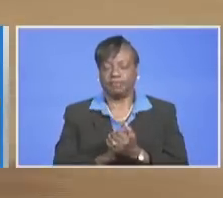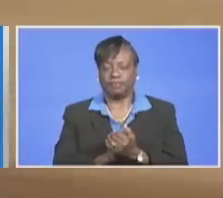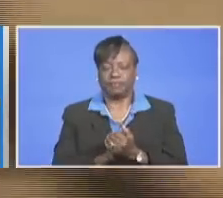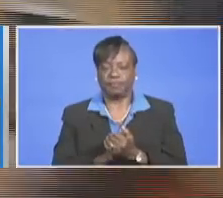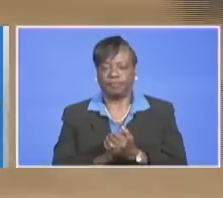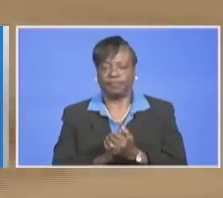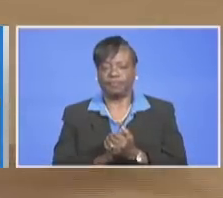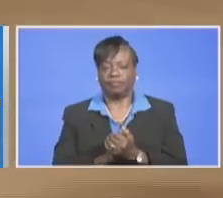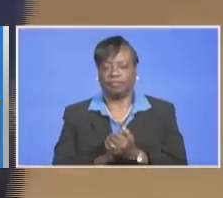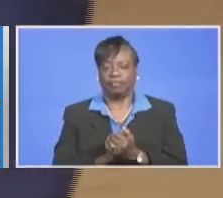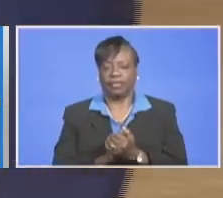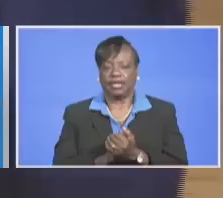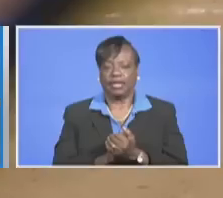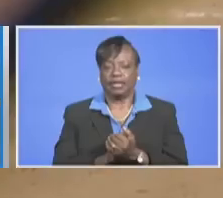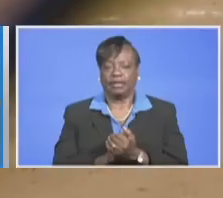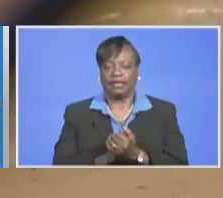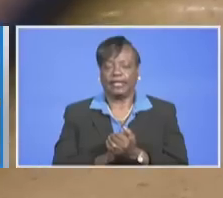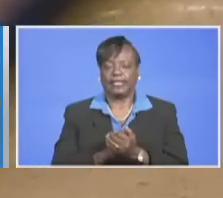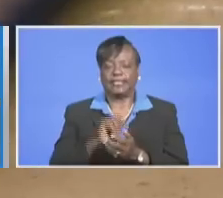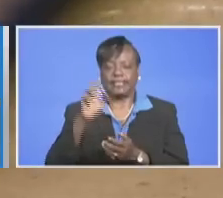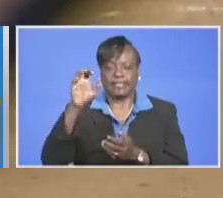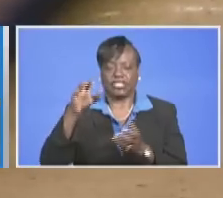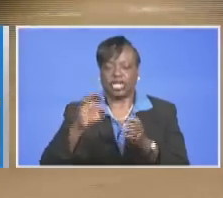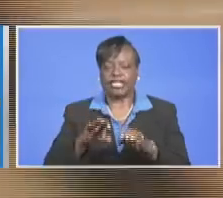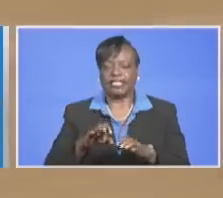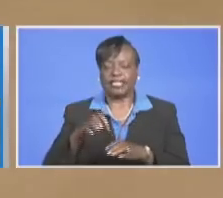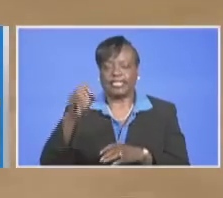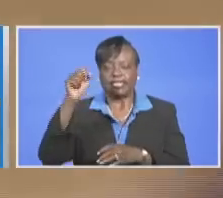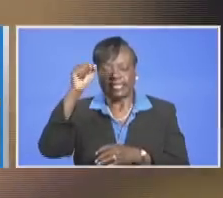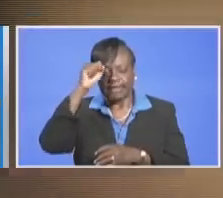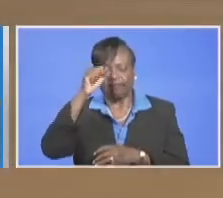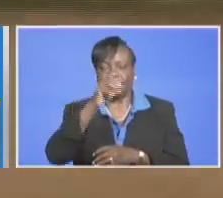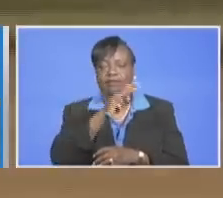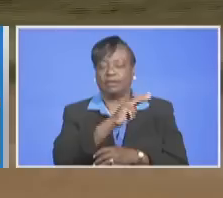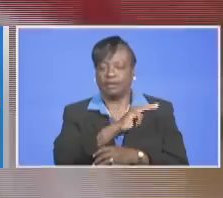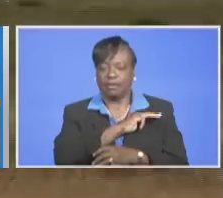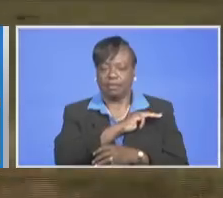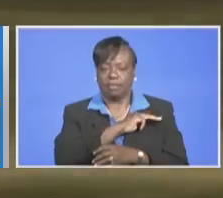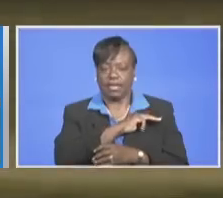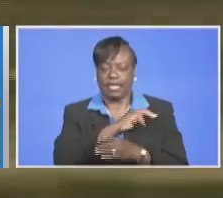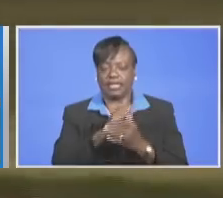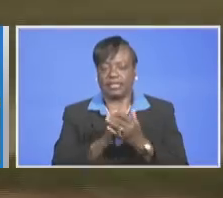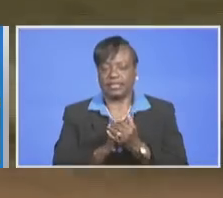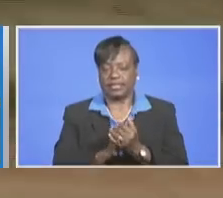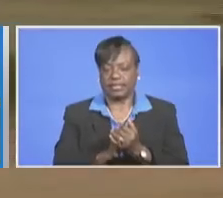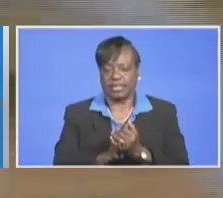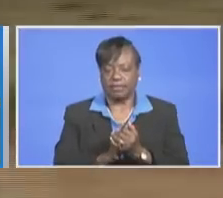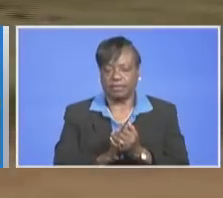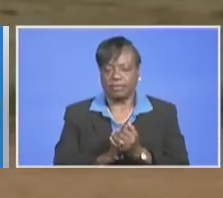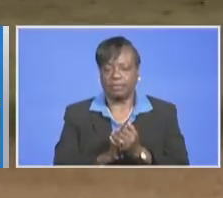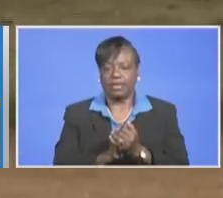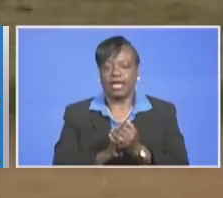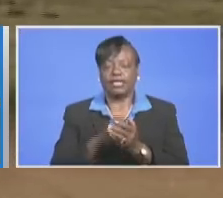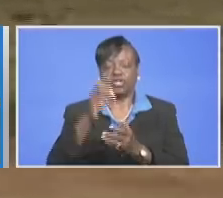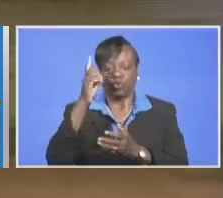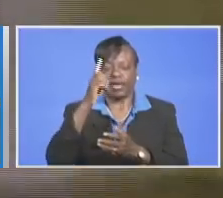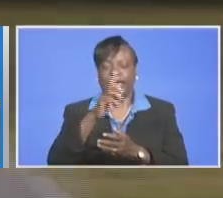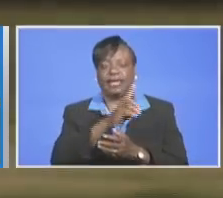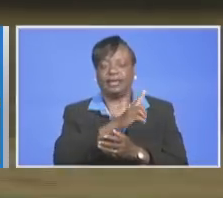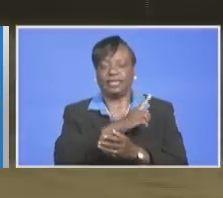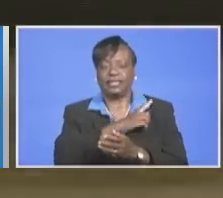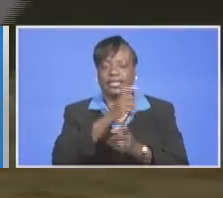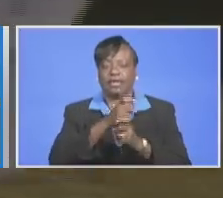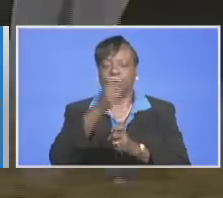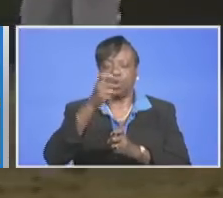runs scored. For Chances, Stephen McKenzie 2 for 2. 2 runs batted in and 2 runs scored. On the mound, it was Dwayne Dean picking up the